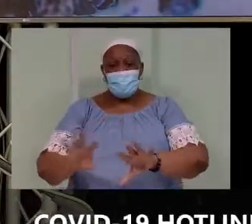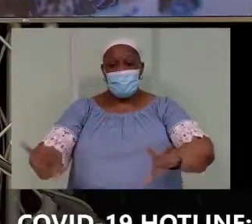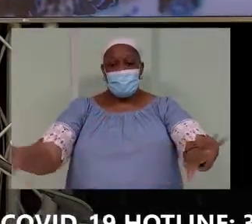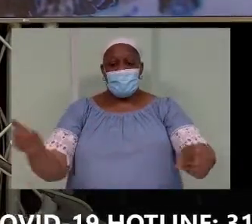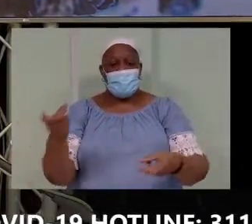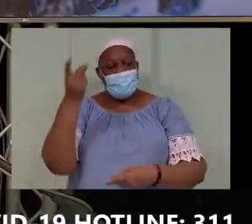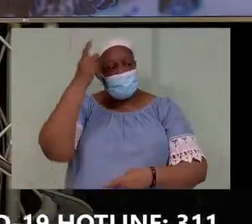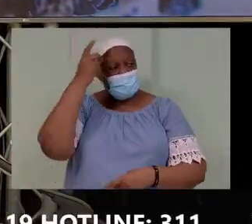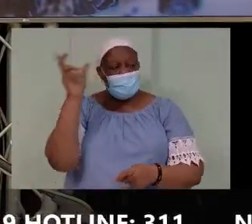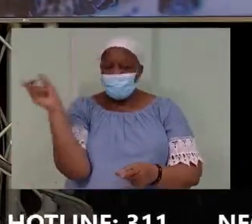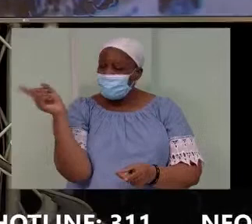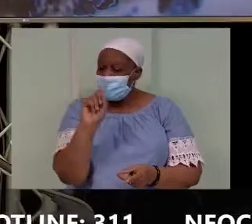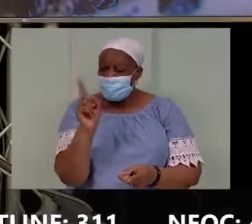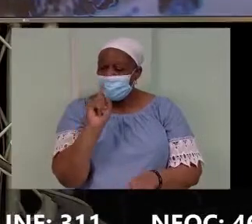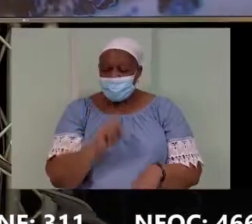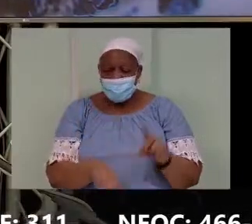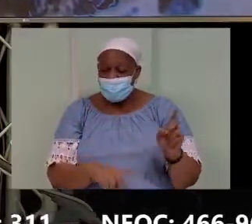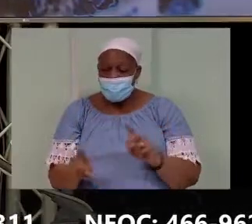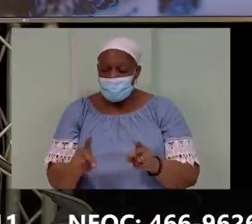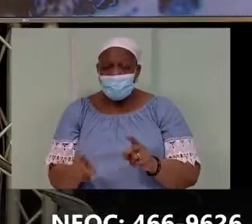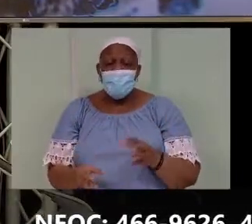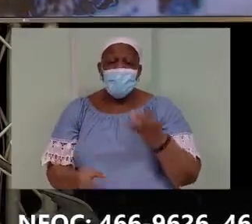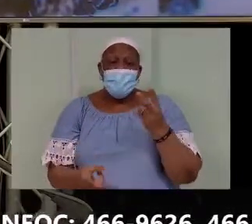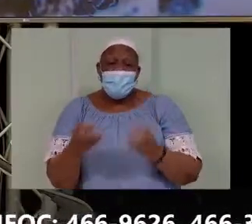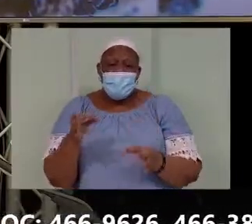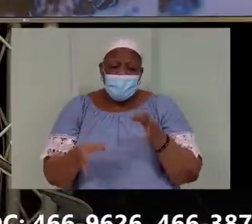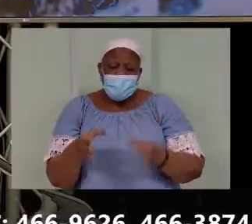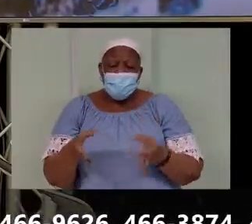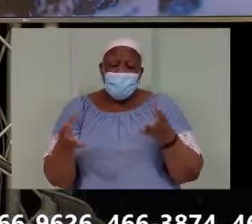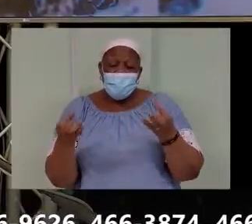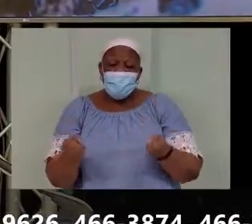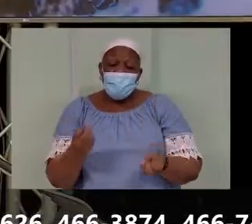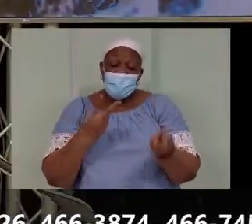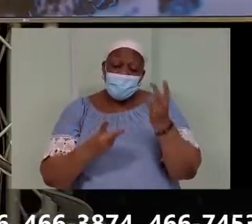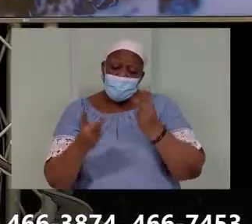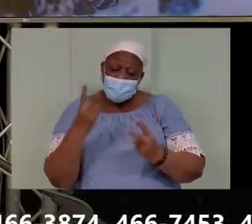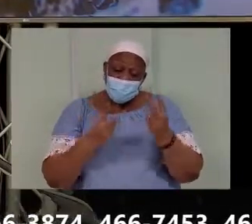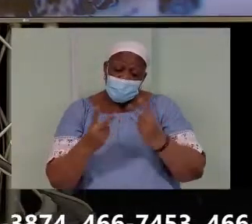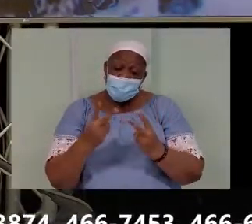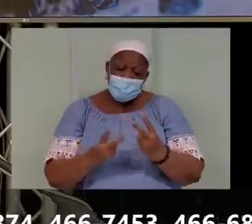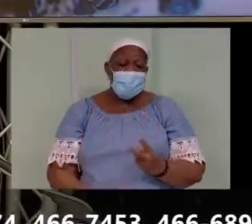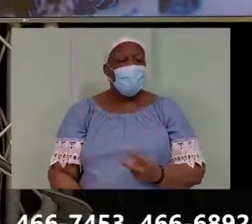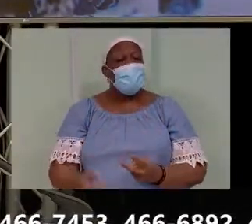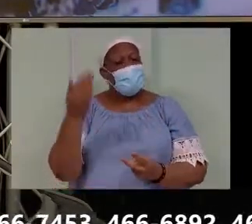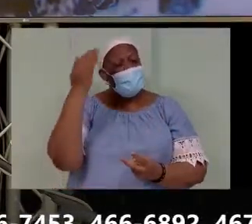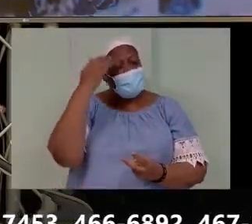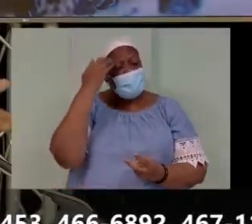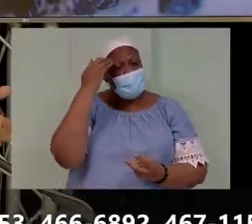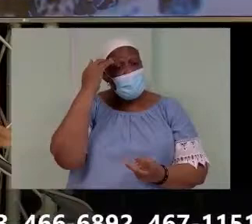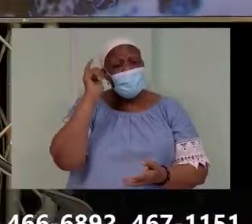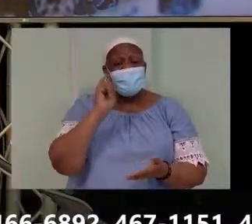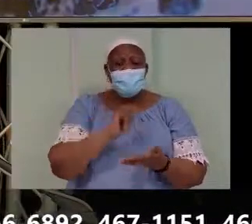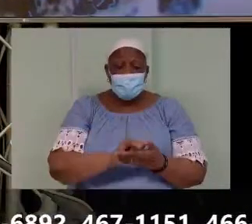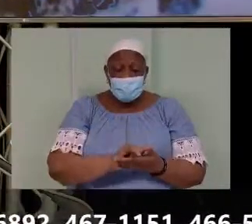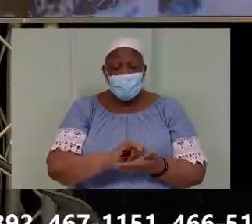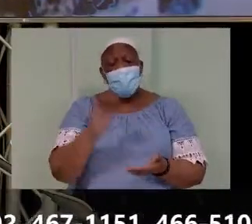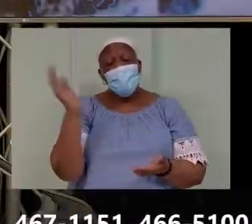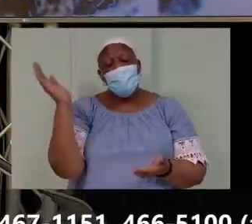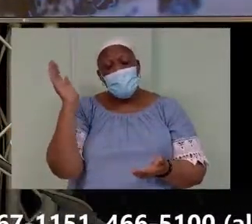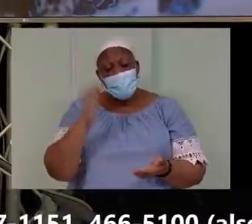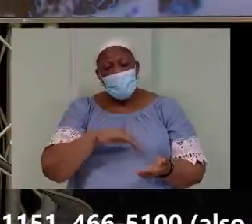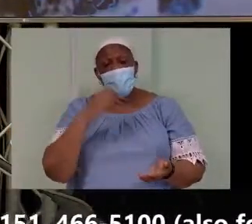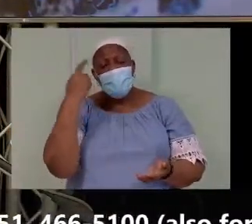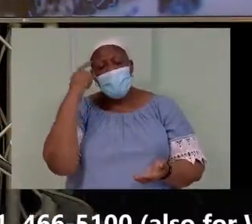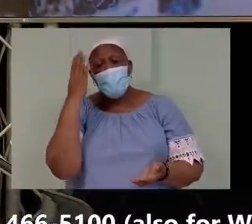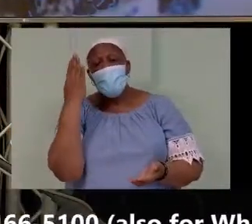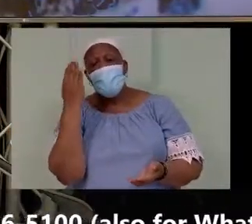And so for those of you out there who want to come and visit, you understand what the protocols are now. They may change later, but for now,